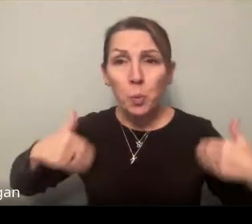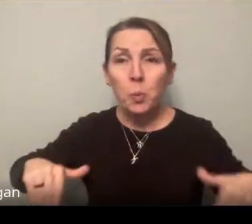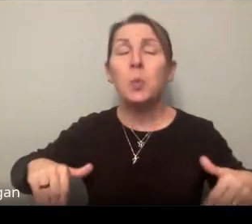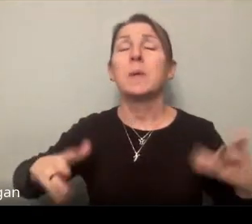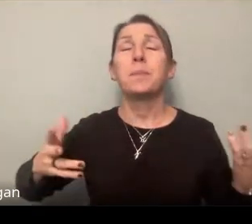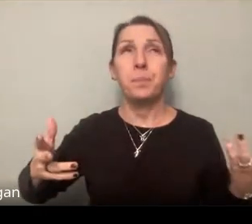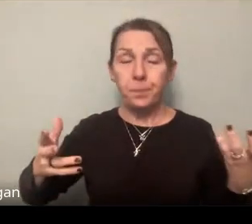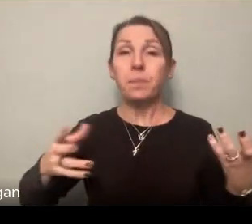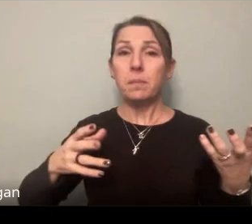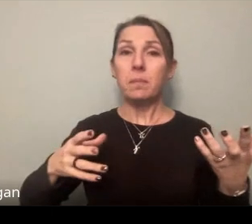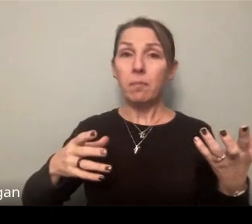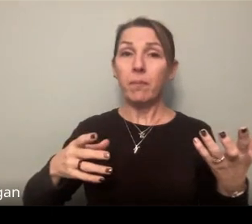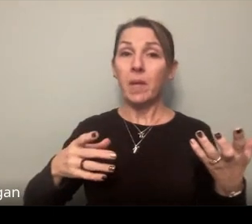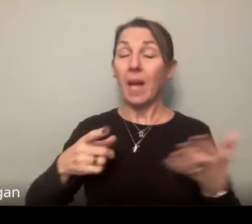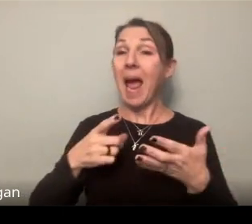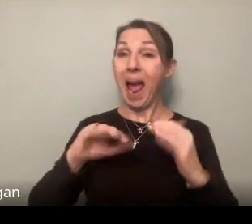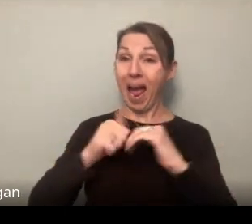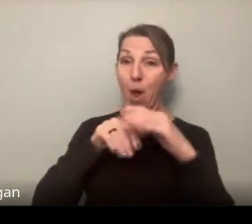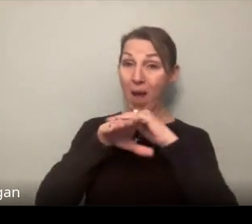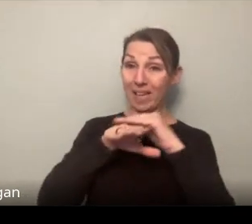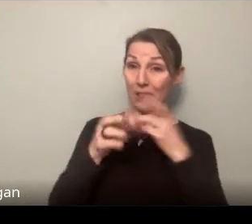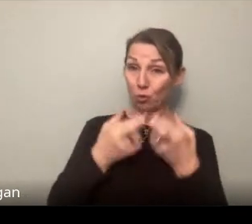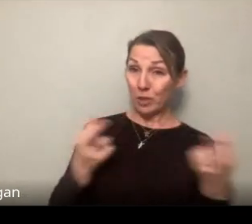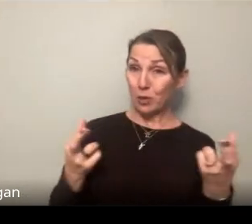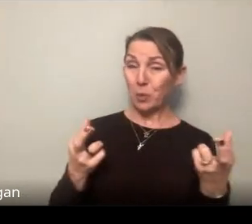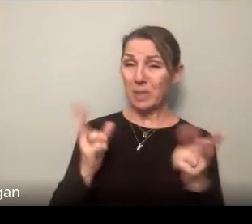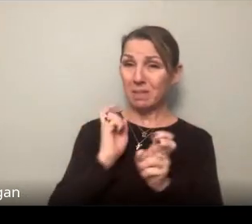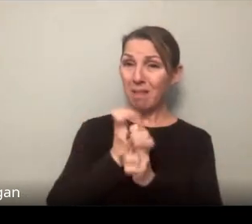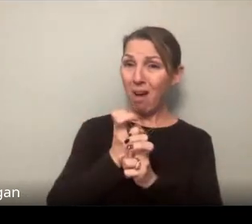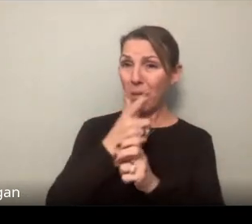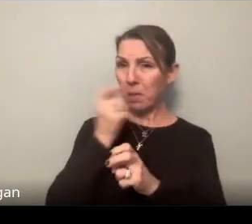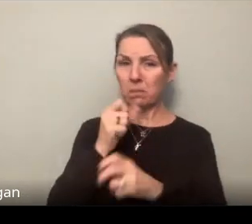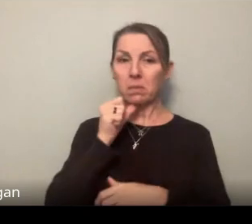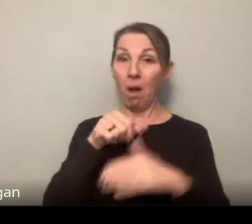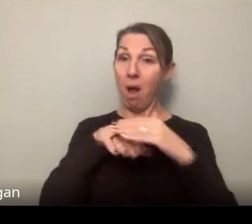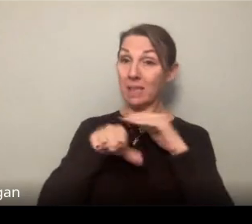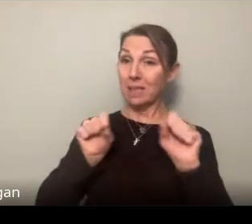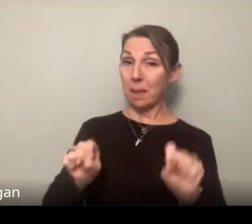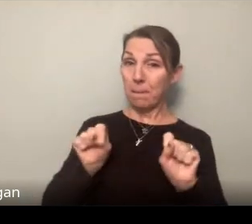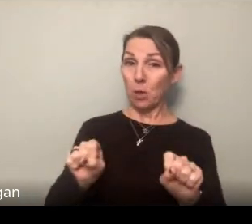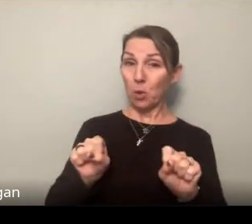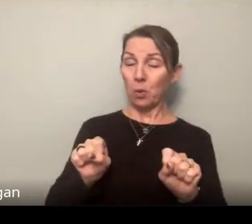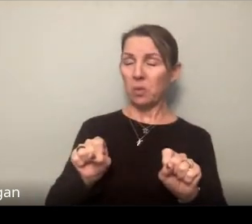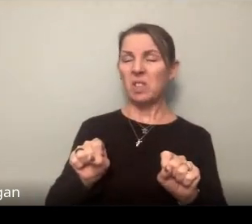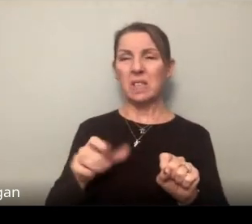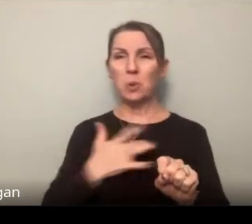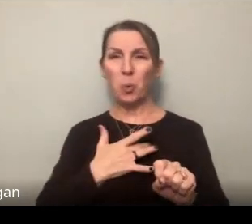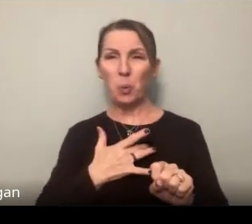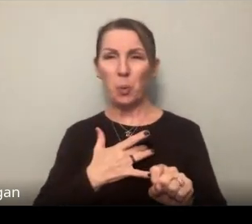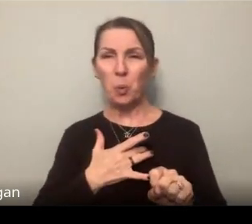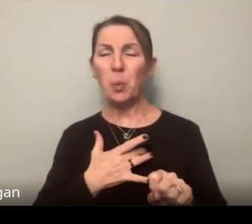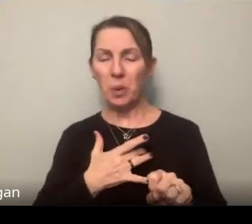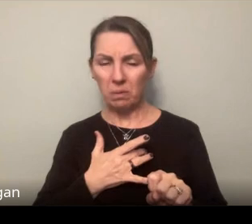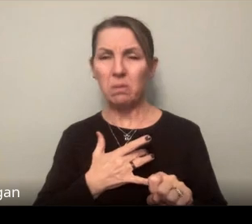hearing what it was like accessing resources and how difficult it was because they weren't accessible really,